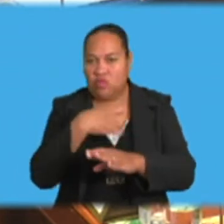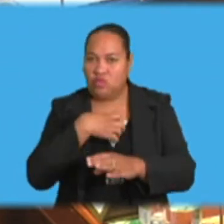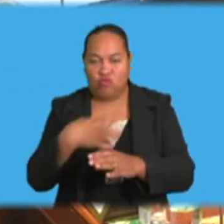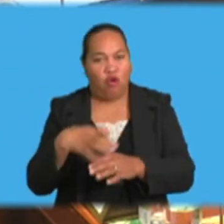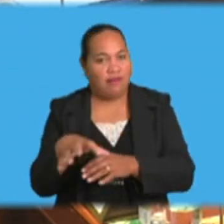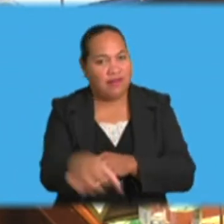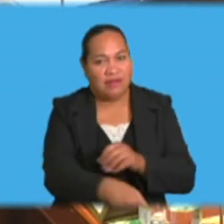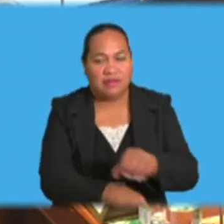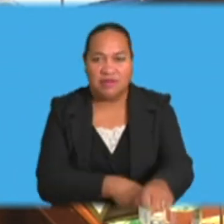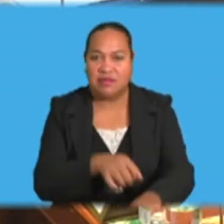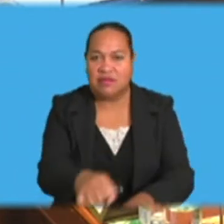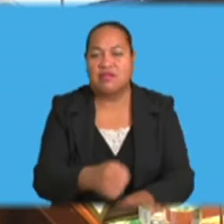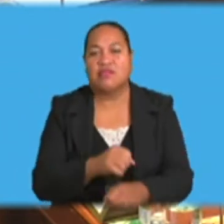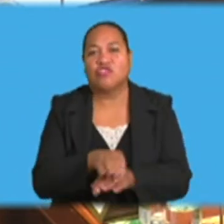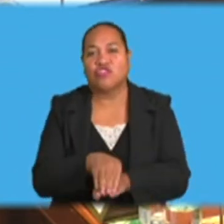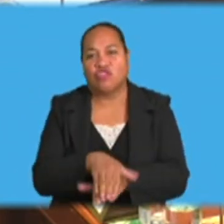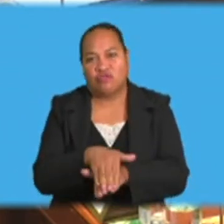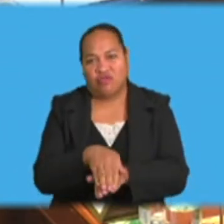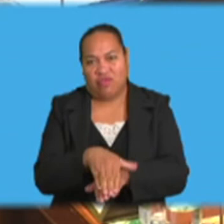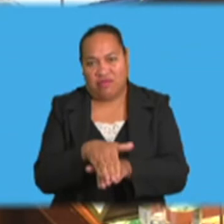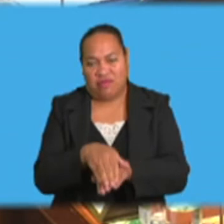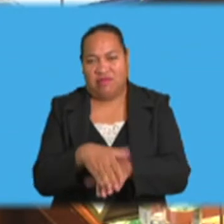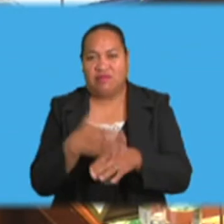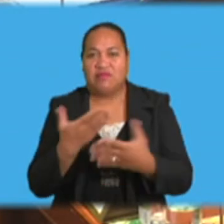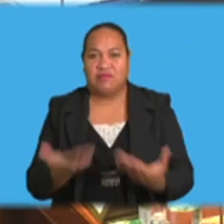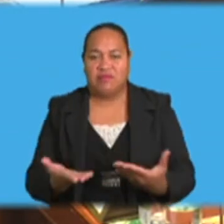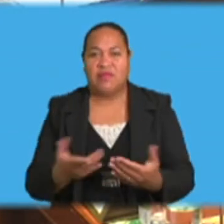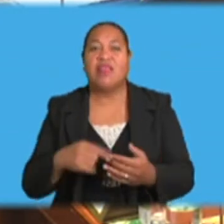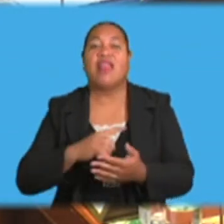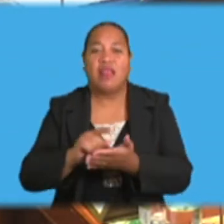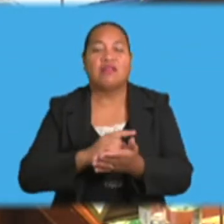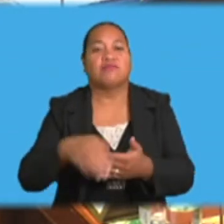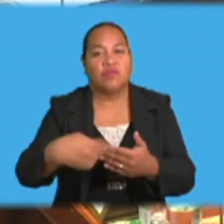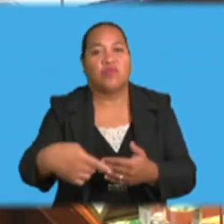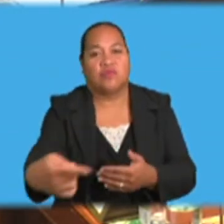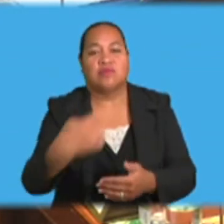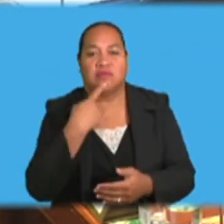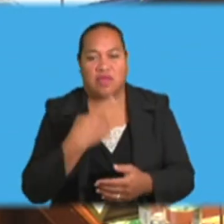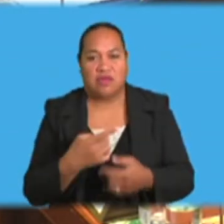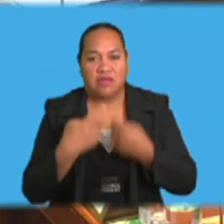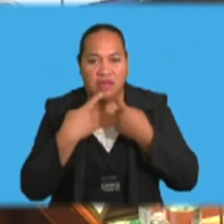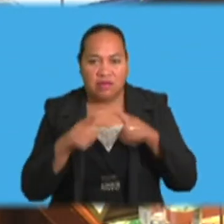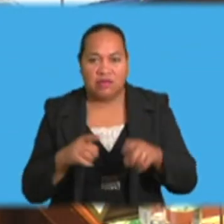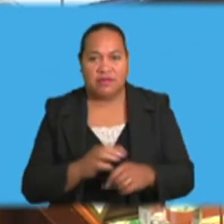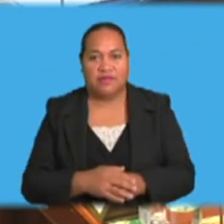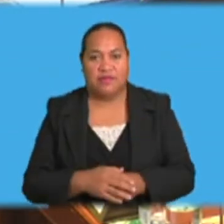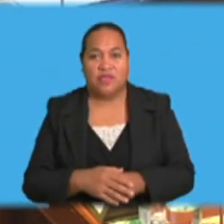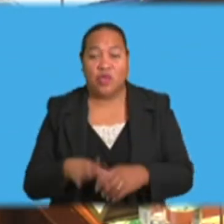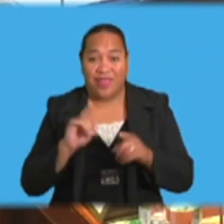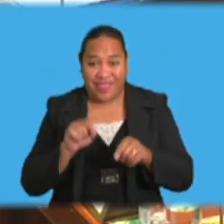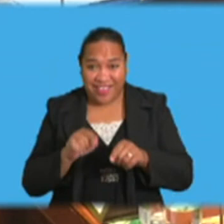was followed by a moratorium announcements that occurred thereafter. This initiative set a